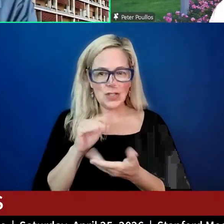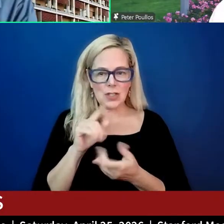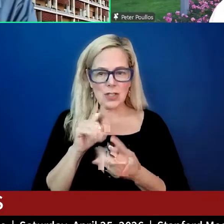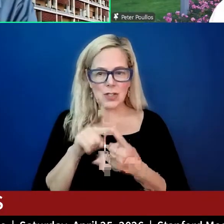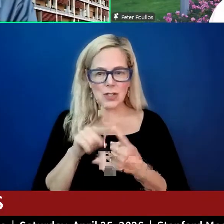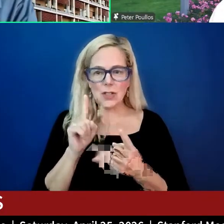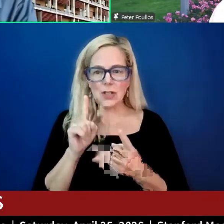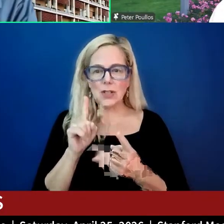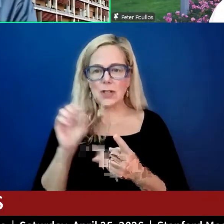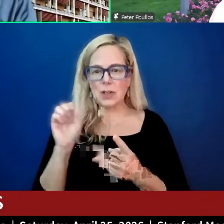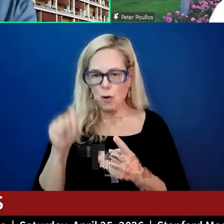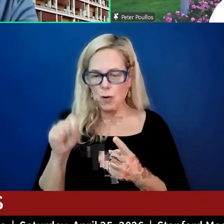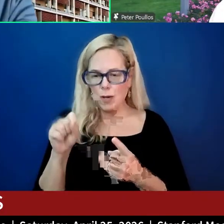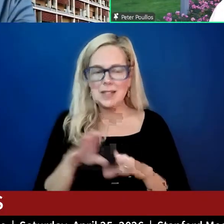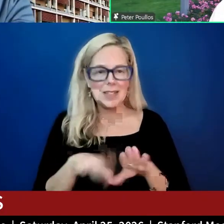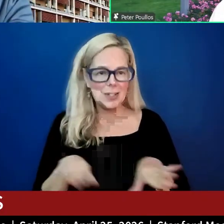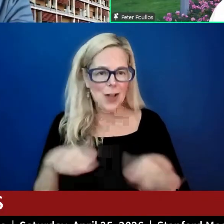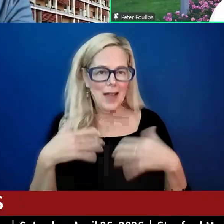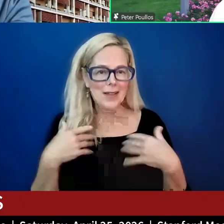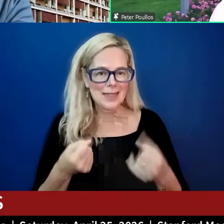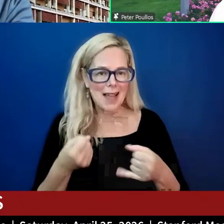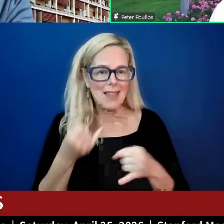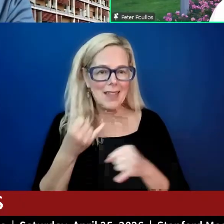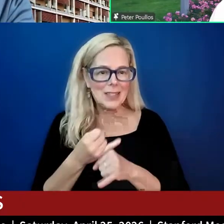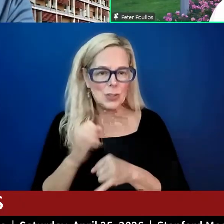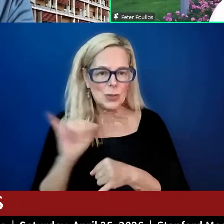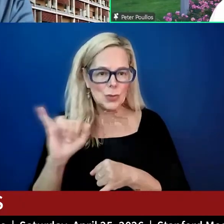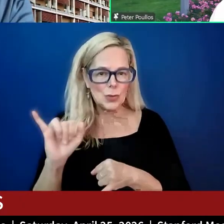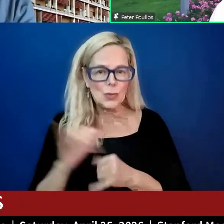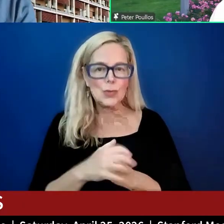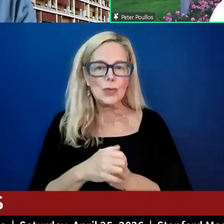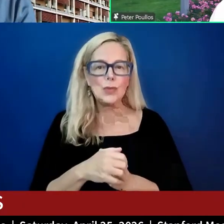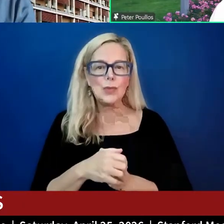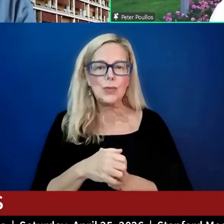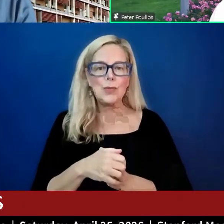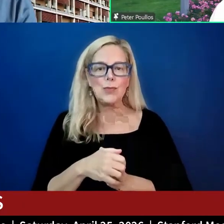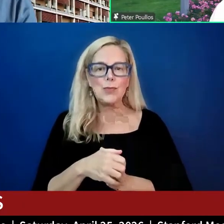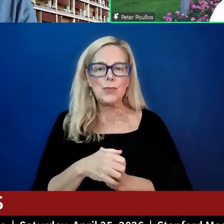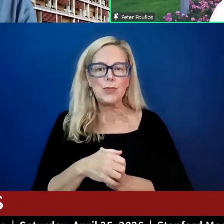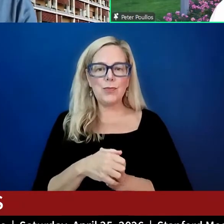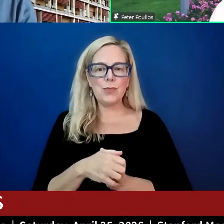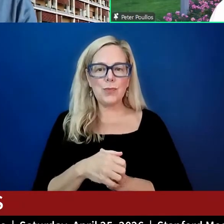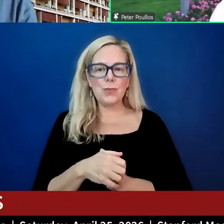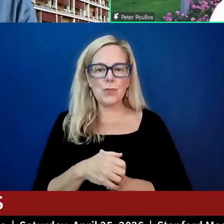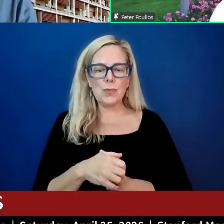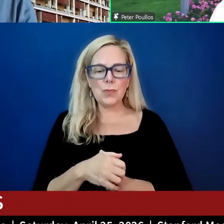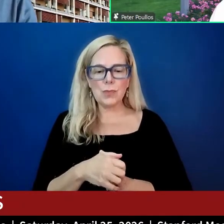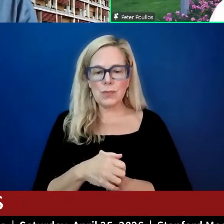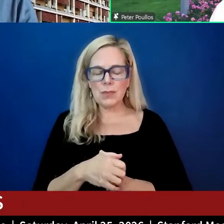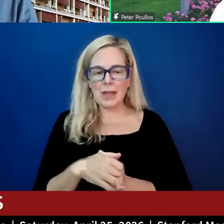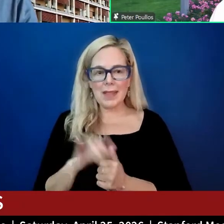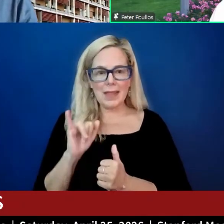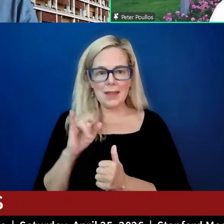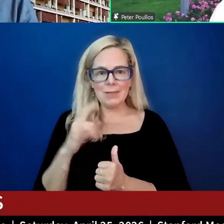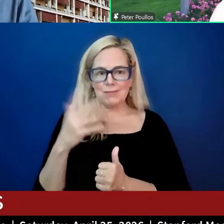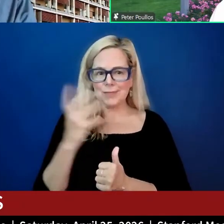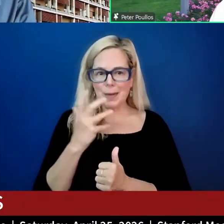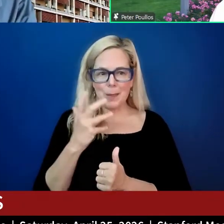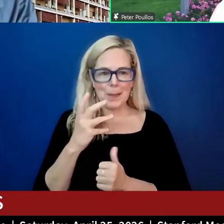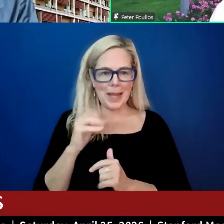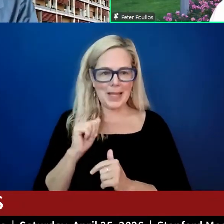Health Institute did as well. Yes. Yeah, but they made an amazing